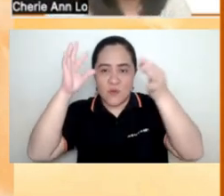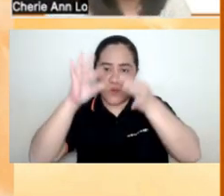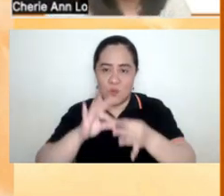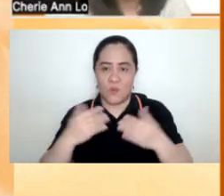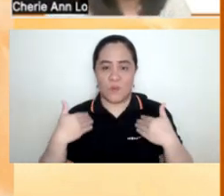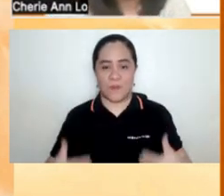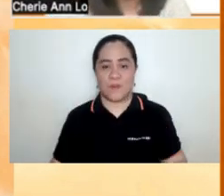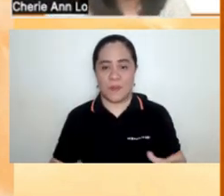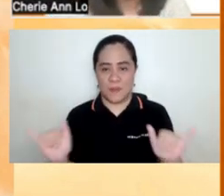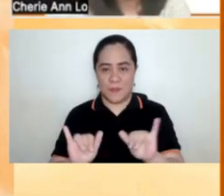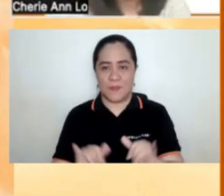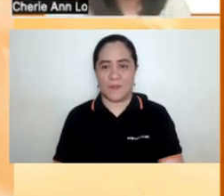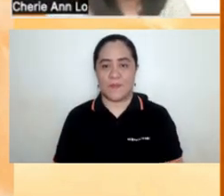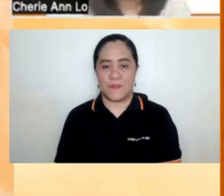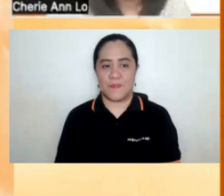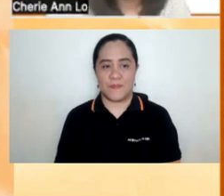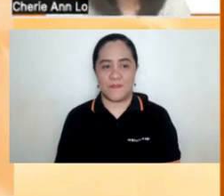properly.